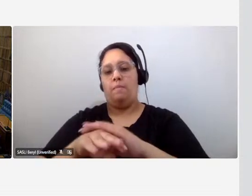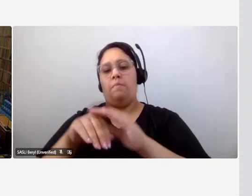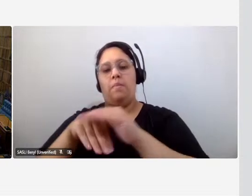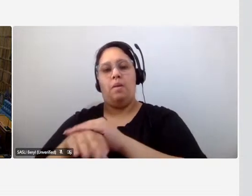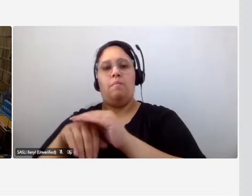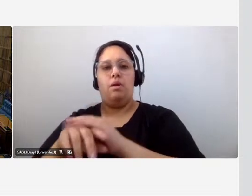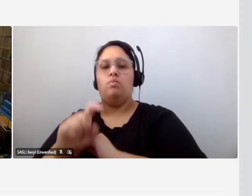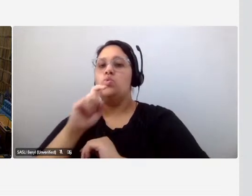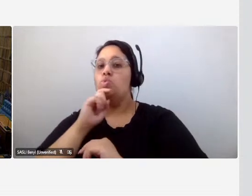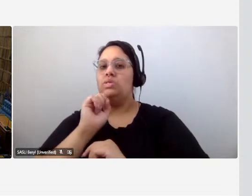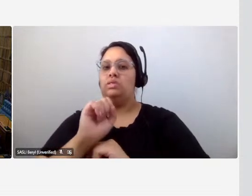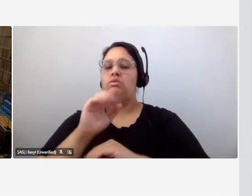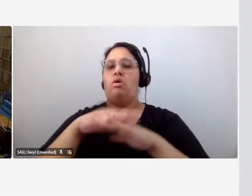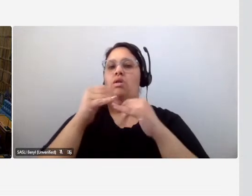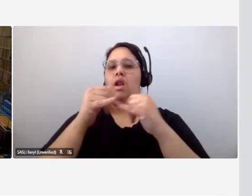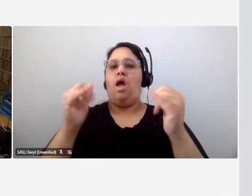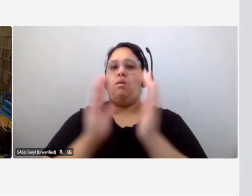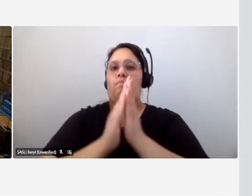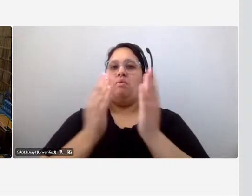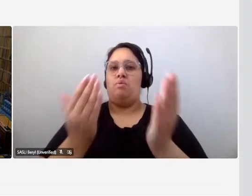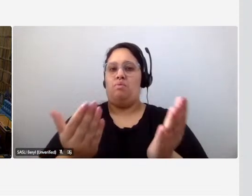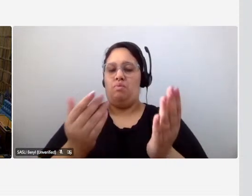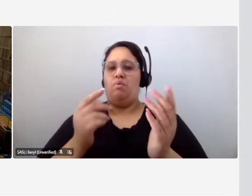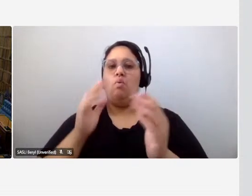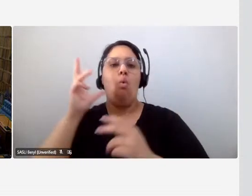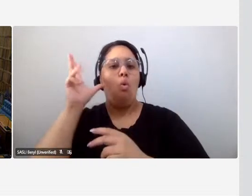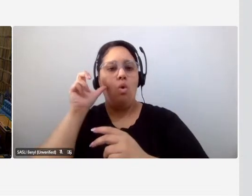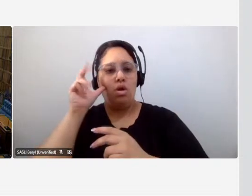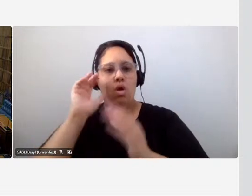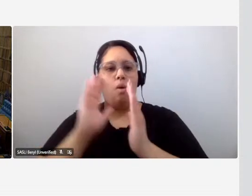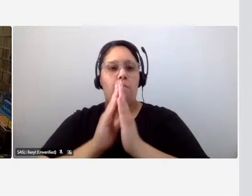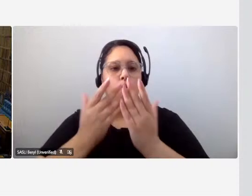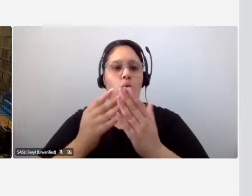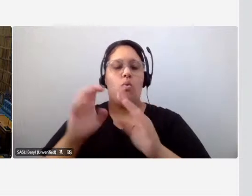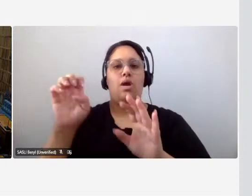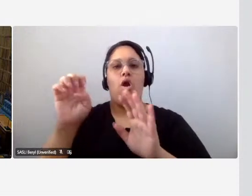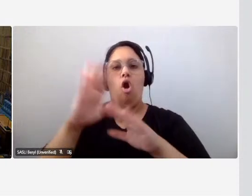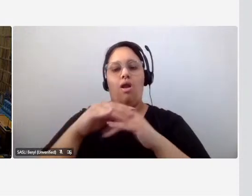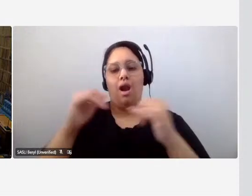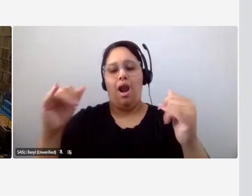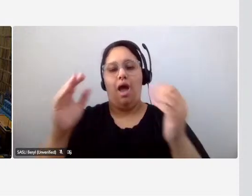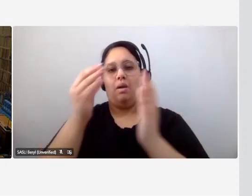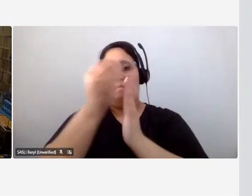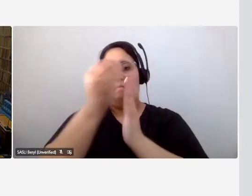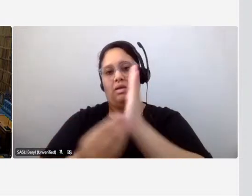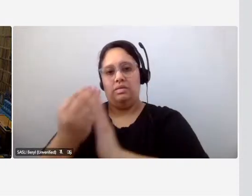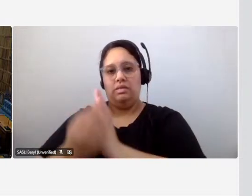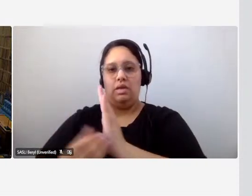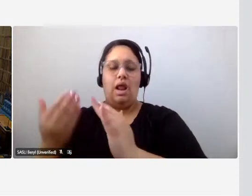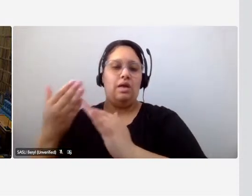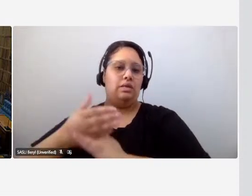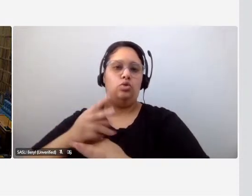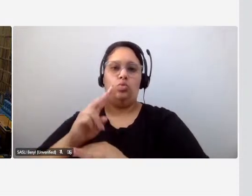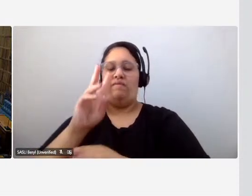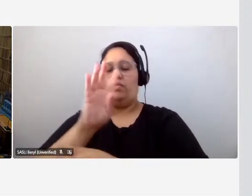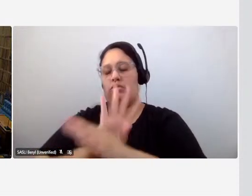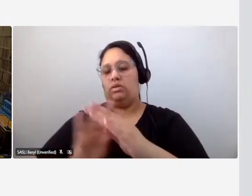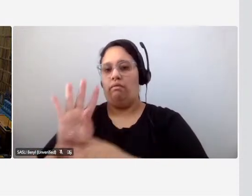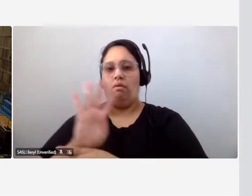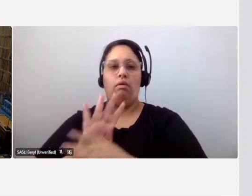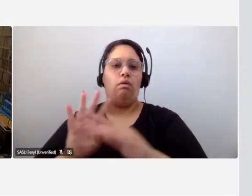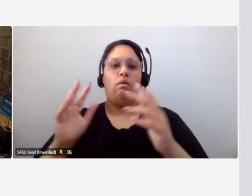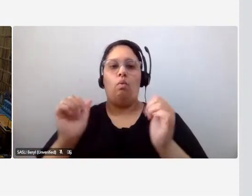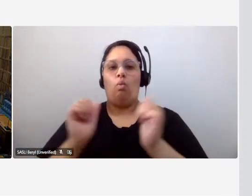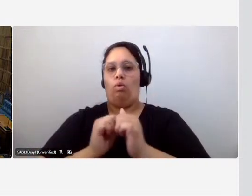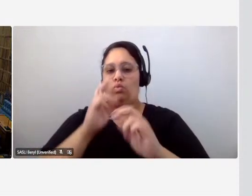people using our online books, audio books, our e-magazines, which is accessible 24/7